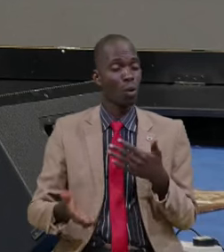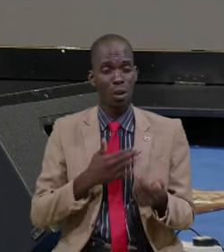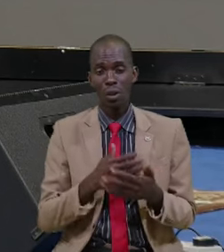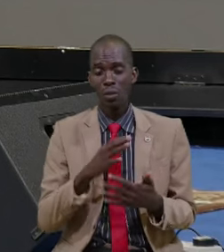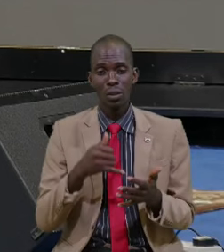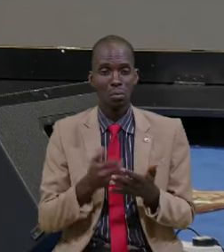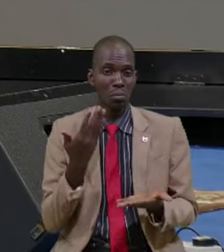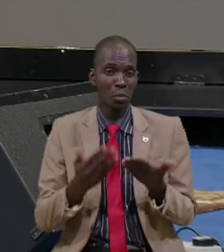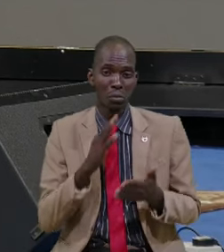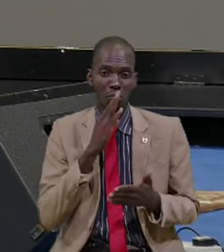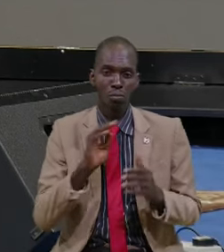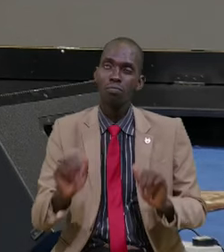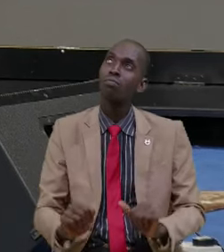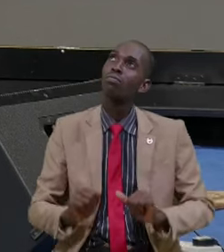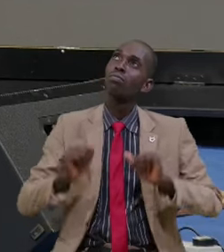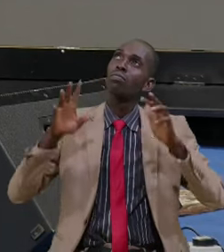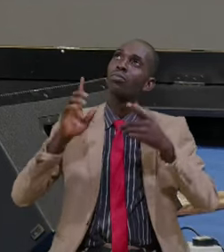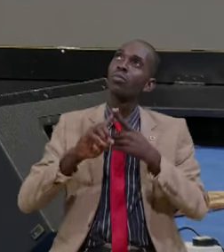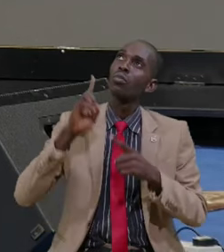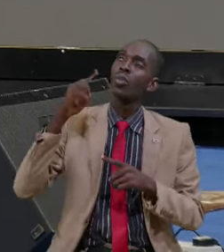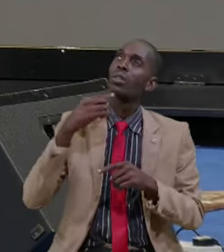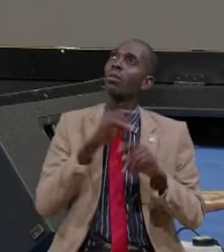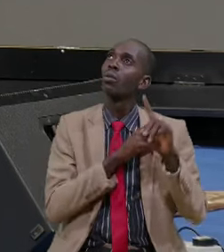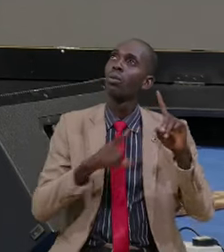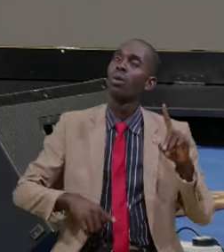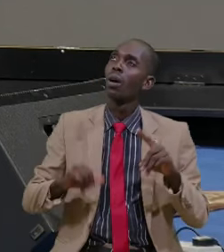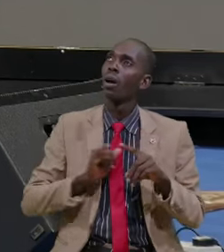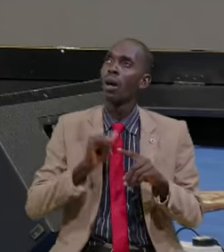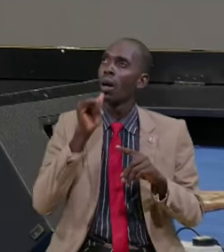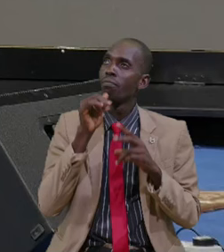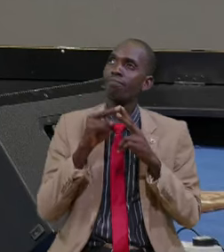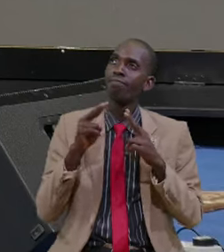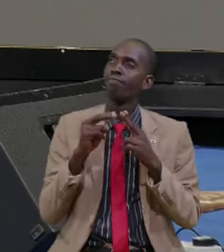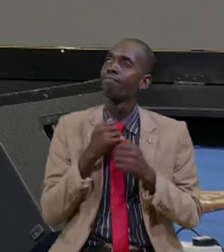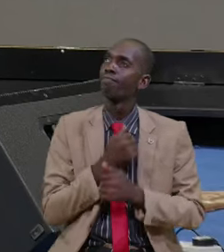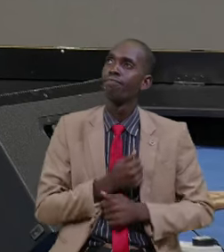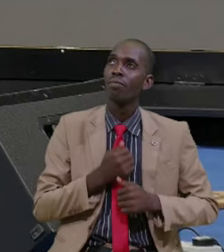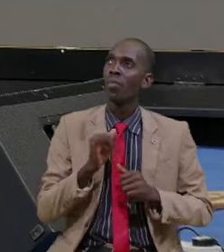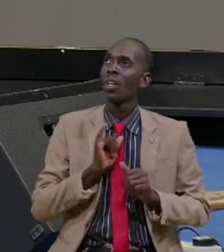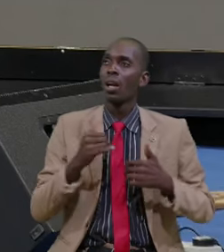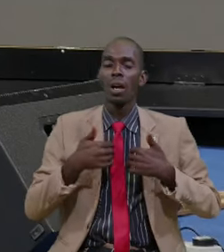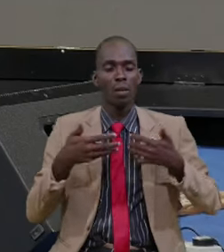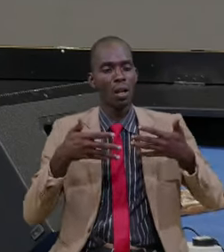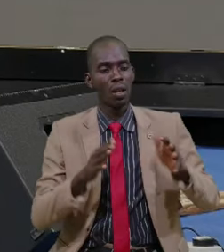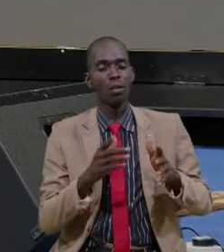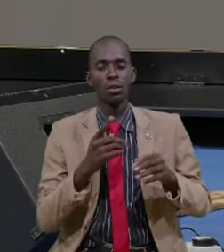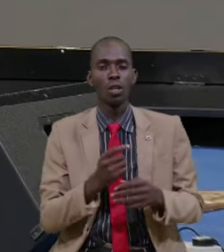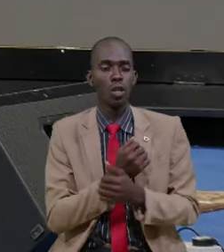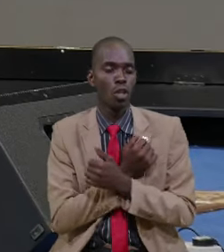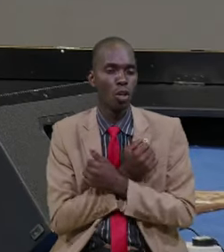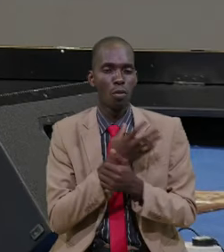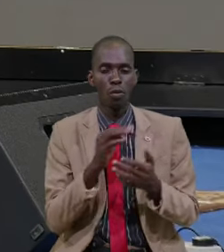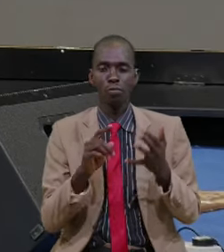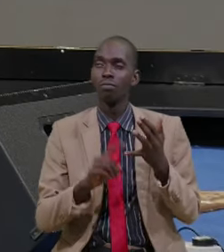say, Lord, I'm so sorry that I've allowed the love of the flesh, the love